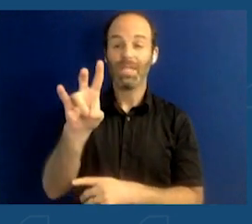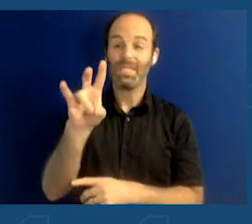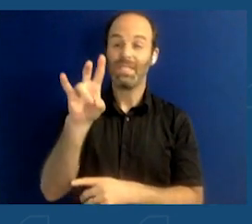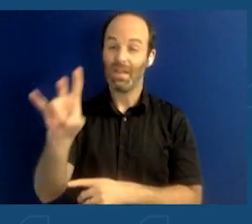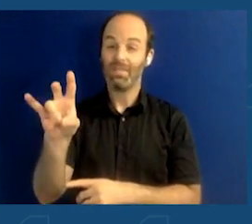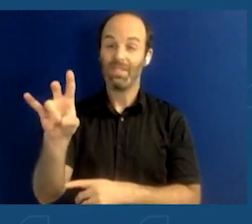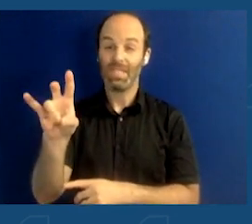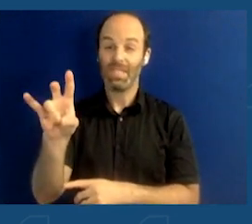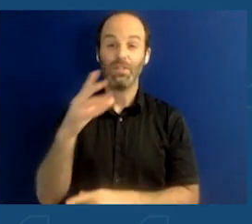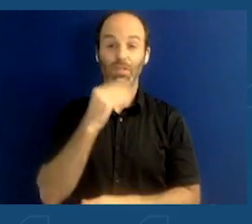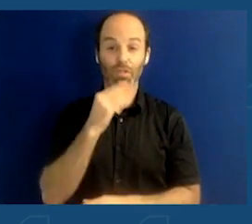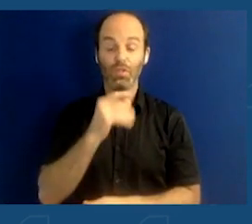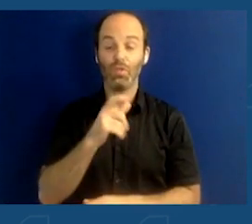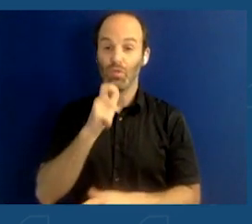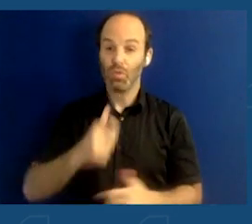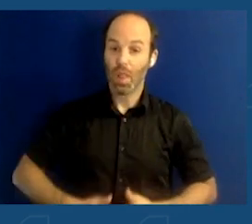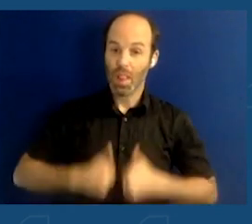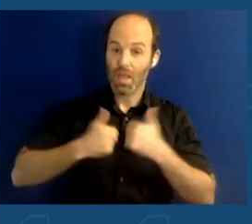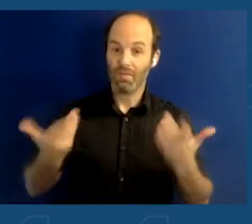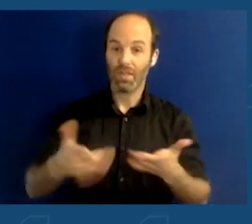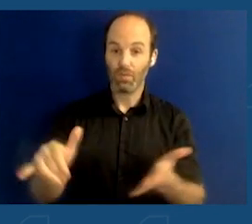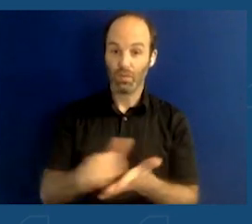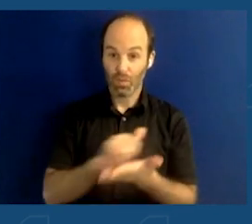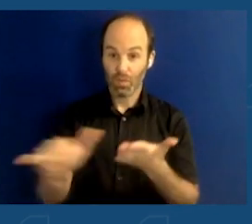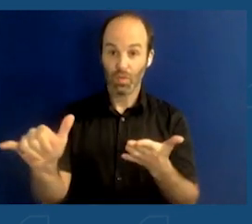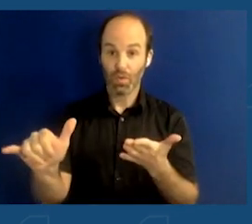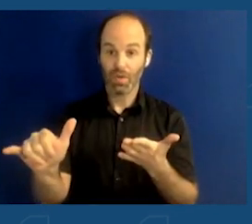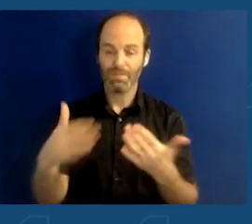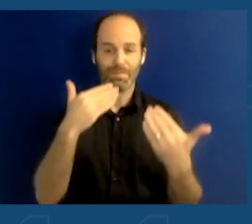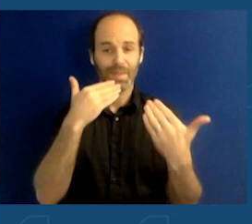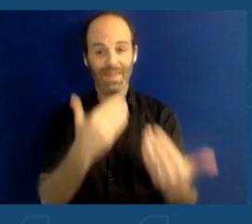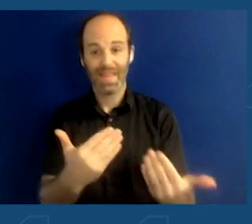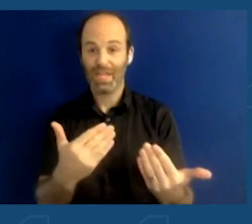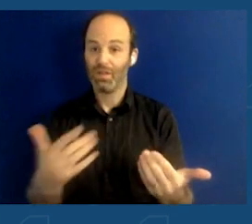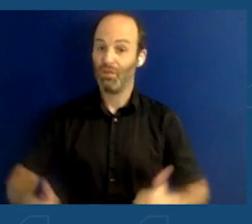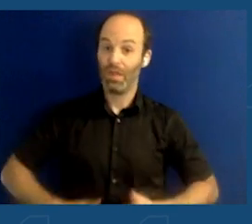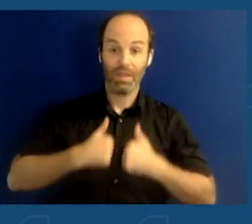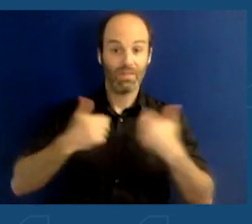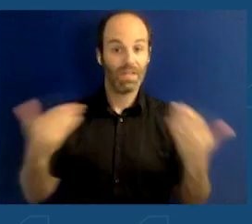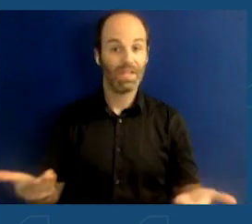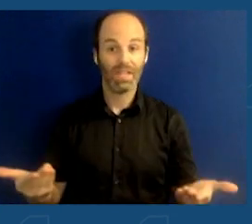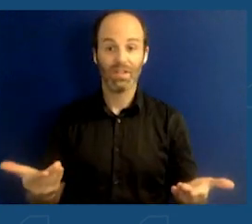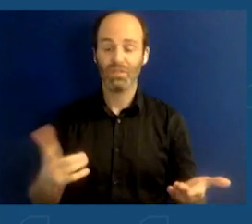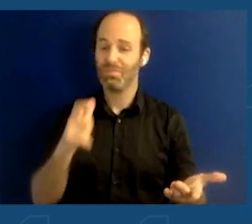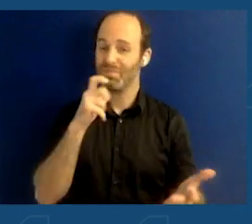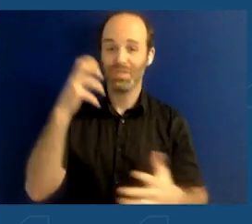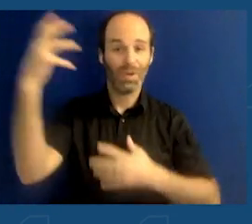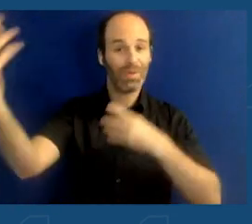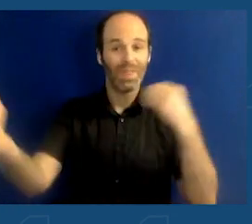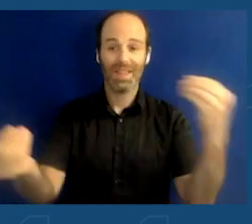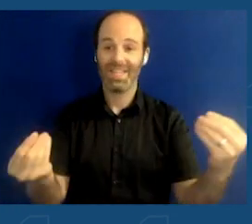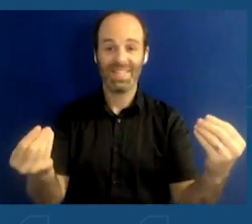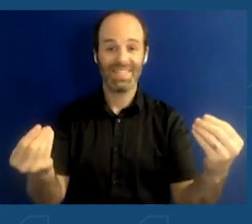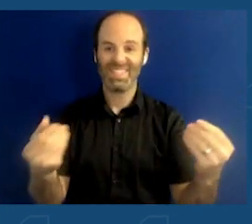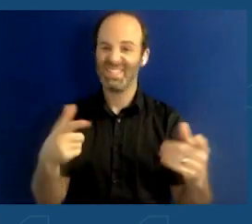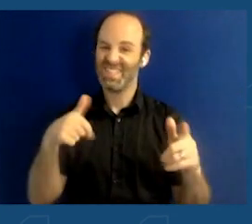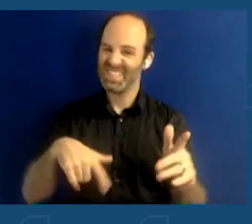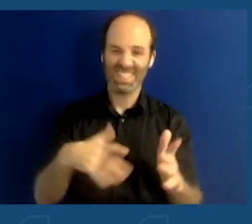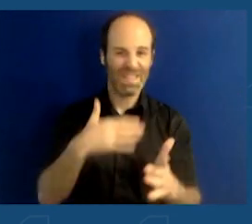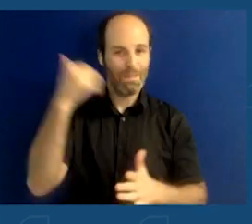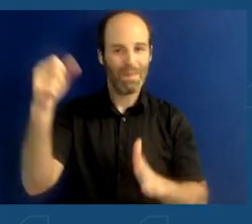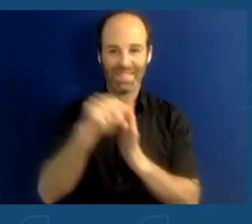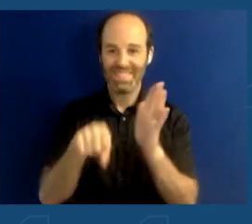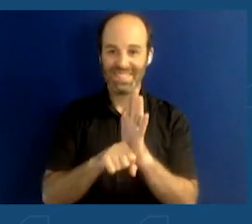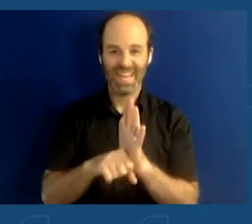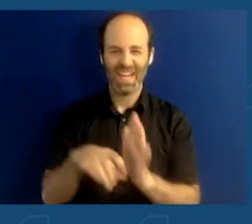call New York home, thank you for calling New York home. Don't go anywhere else. There's no better state. Florida's